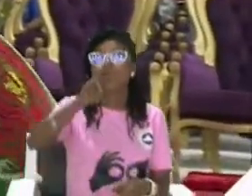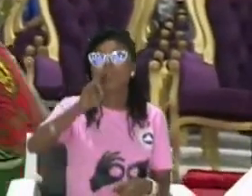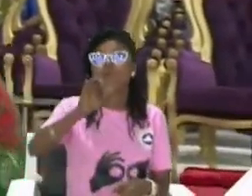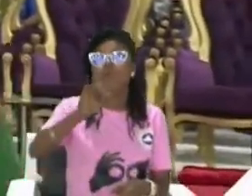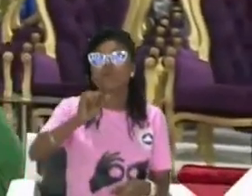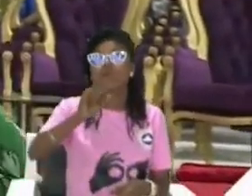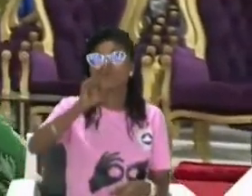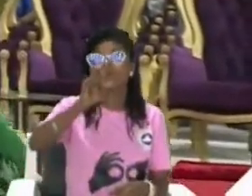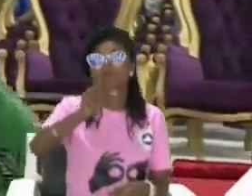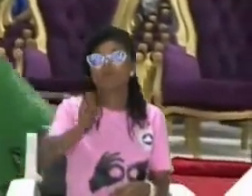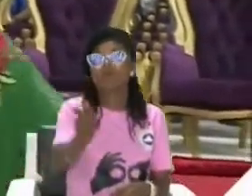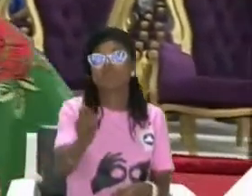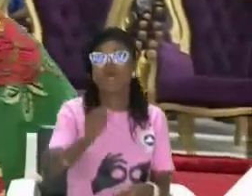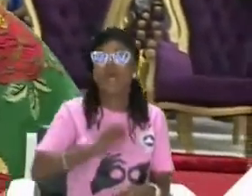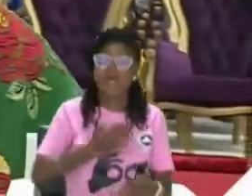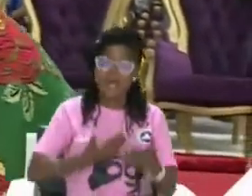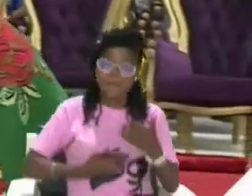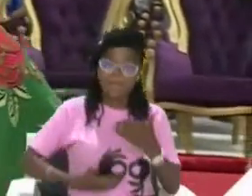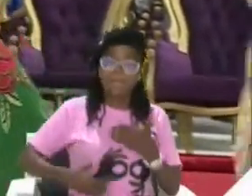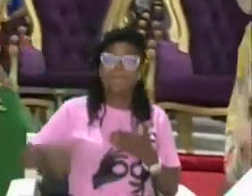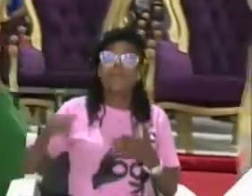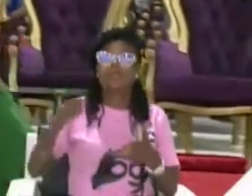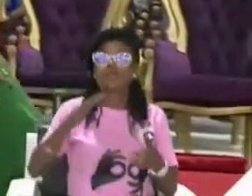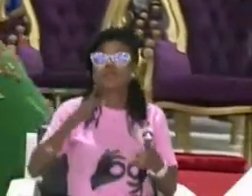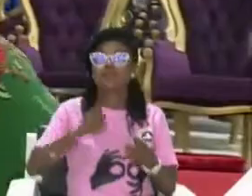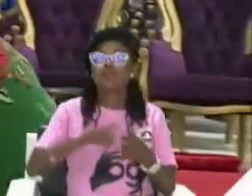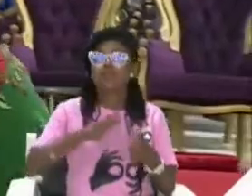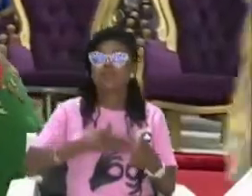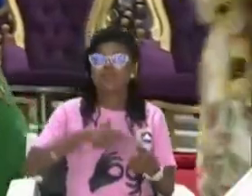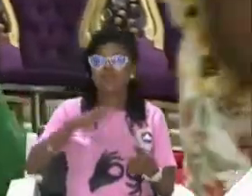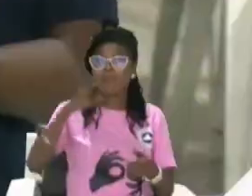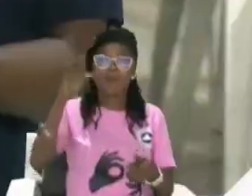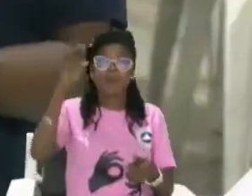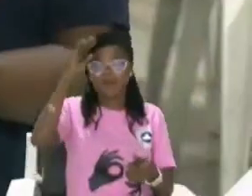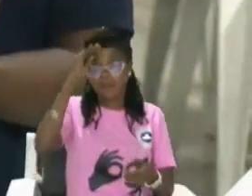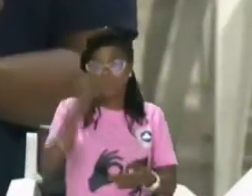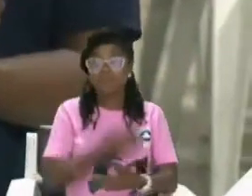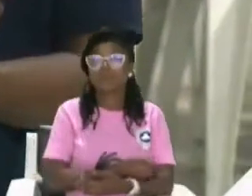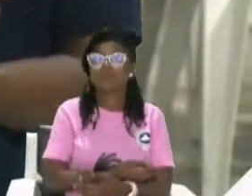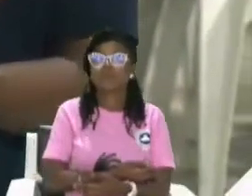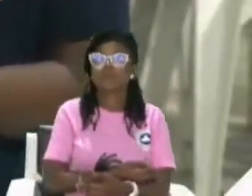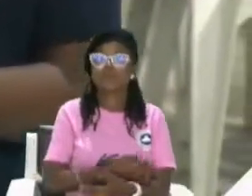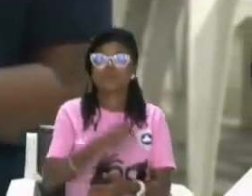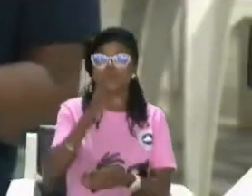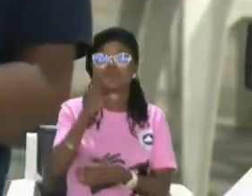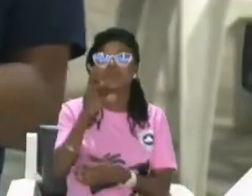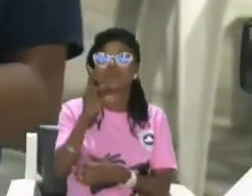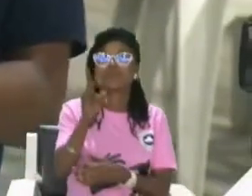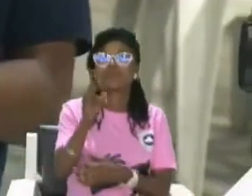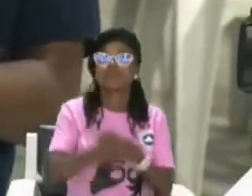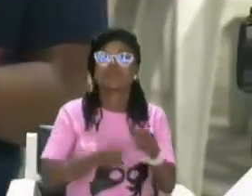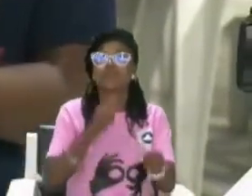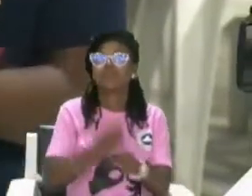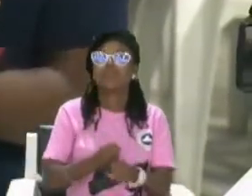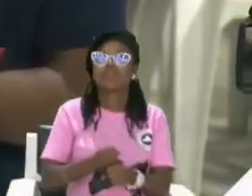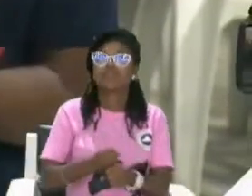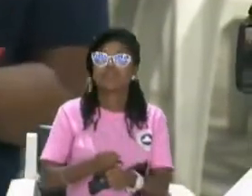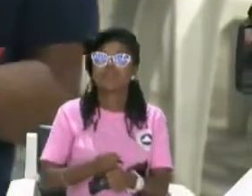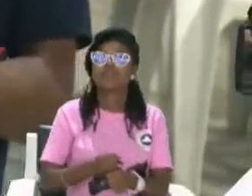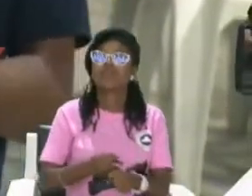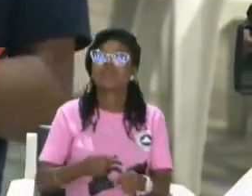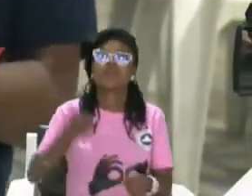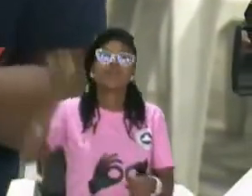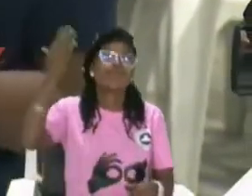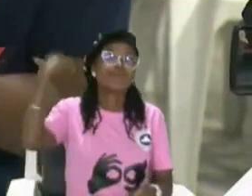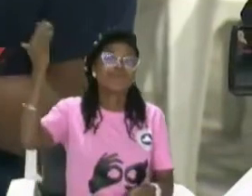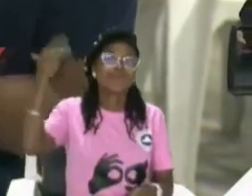I gave birth to my son 17 years ago. In fact, he will be 17 tomorrow. After that 17 years, I've been trusting God for the